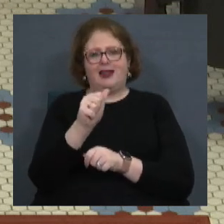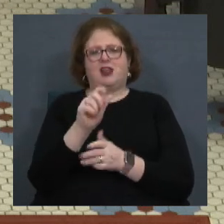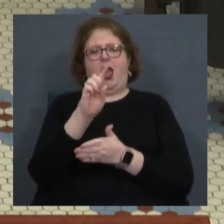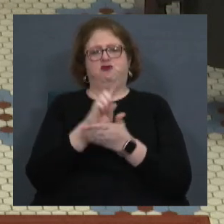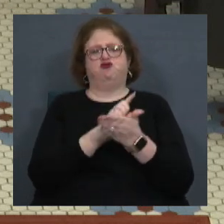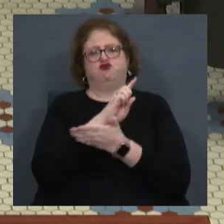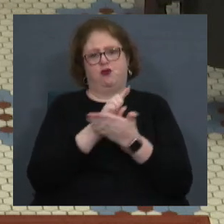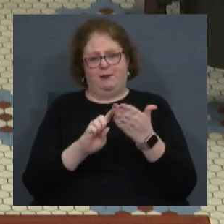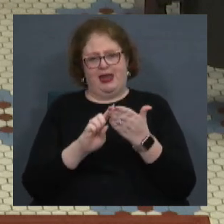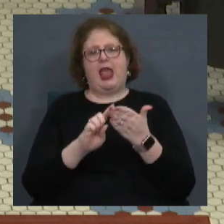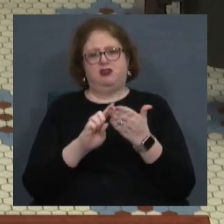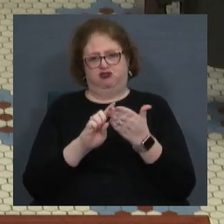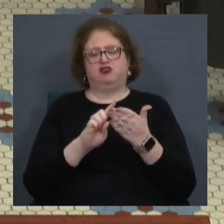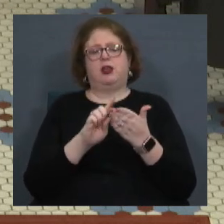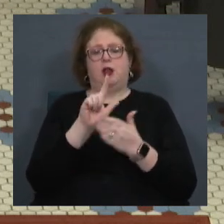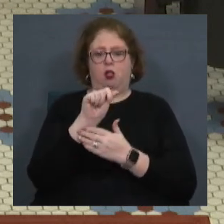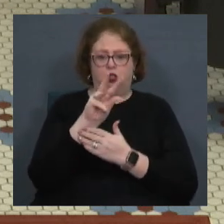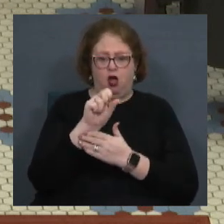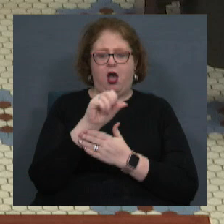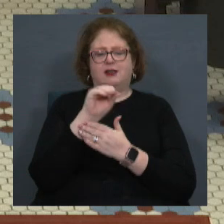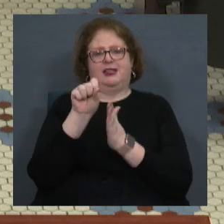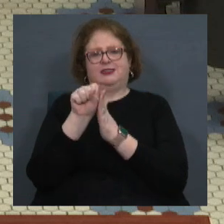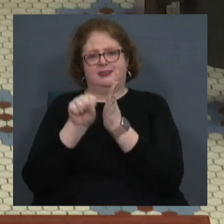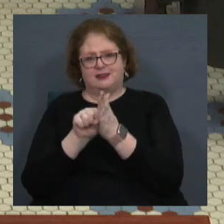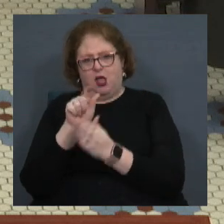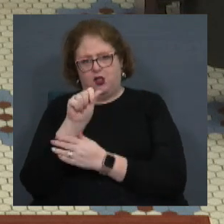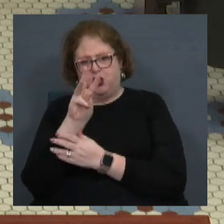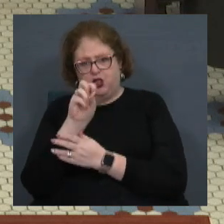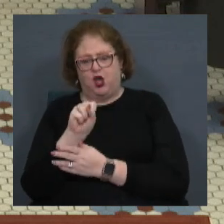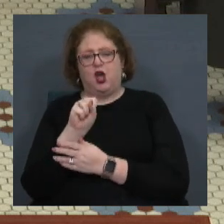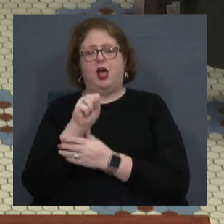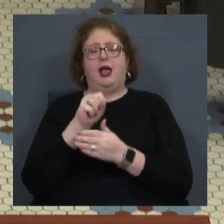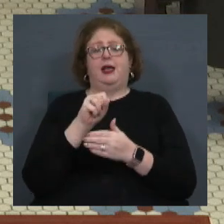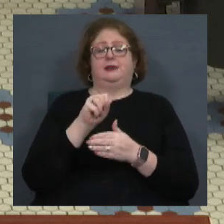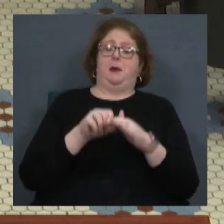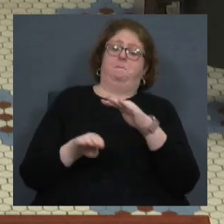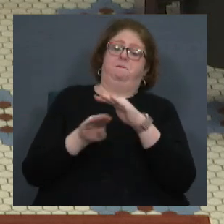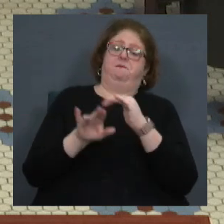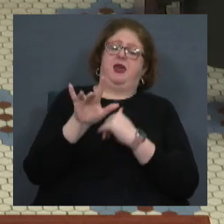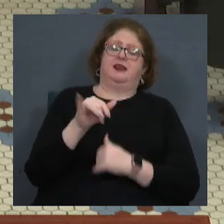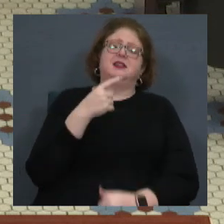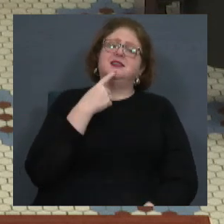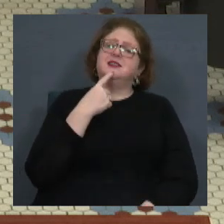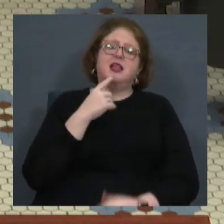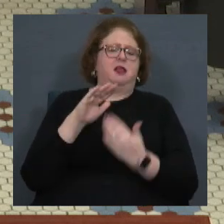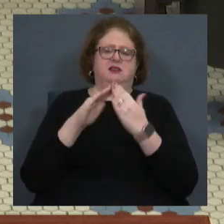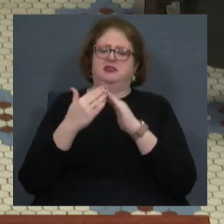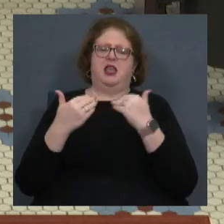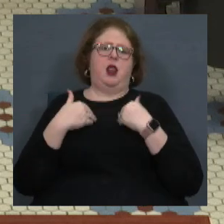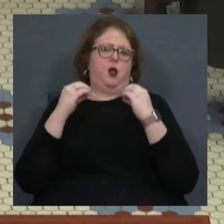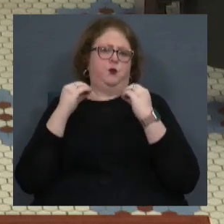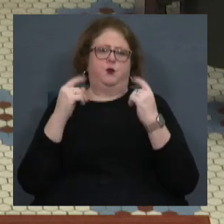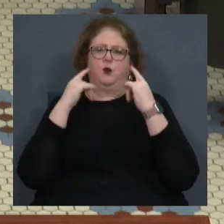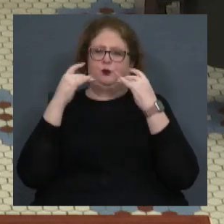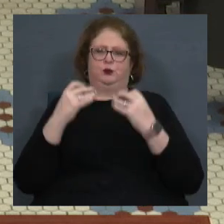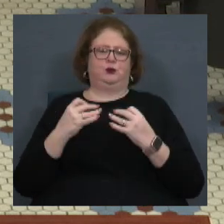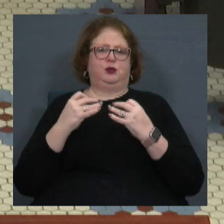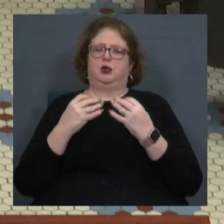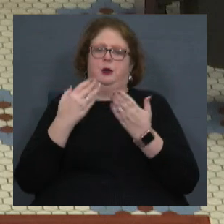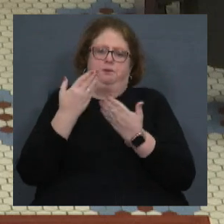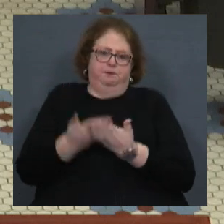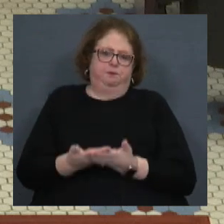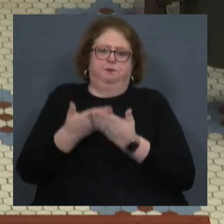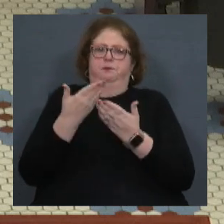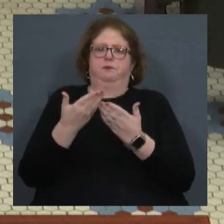state laws, and basically concluded that the city lacks discretion to deny an SUP without clear and strong